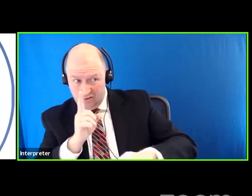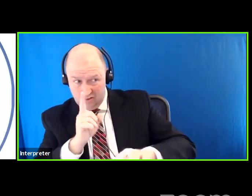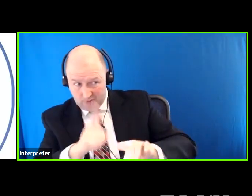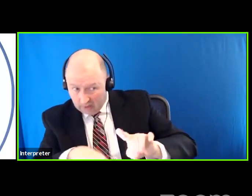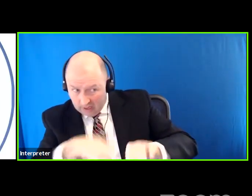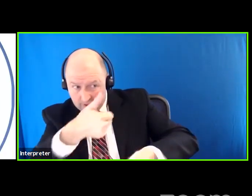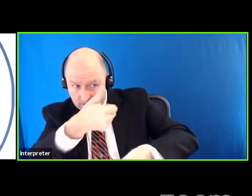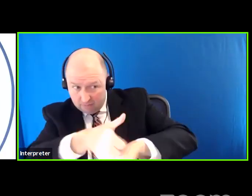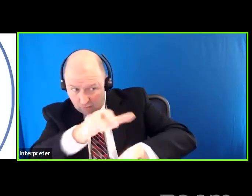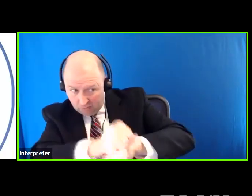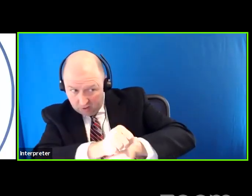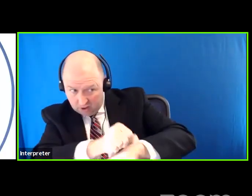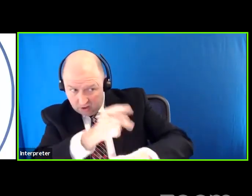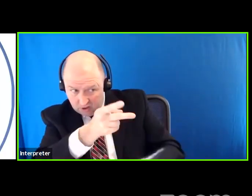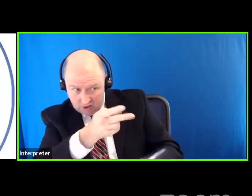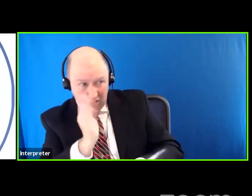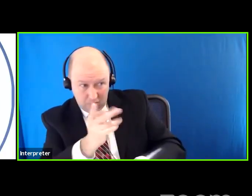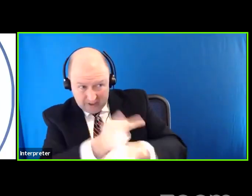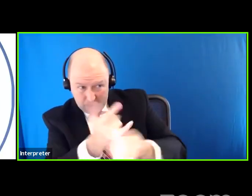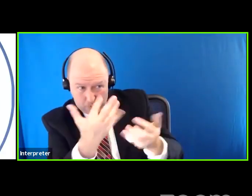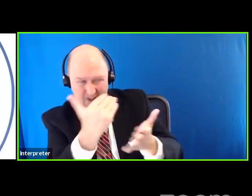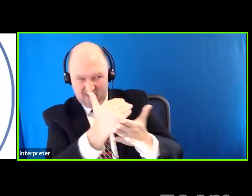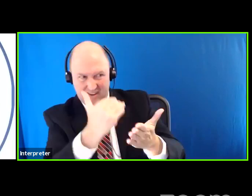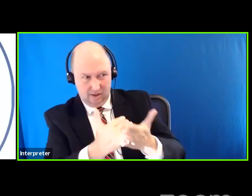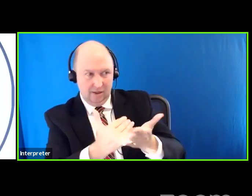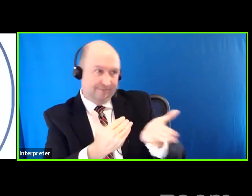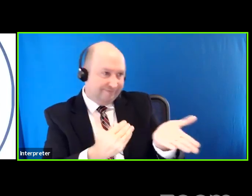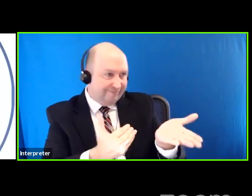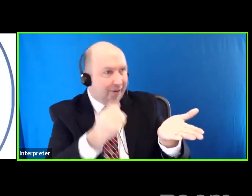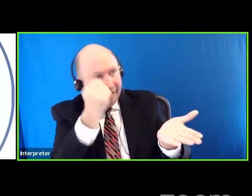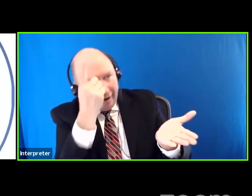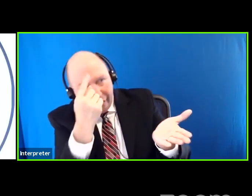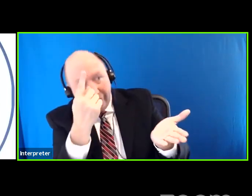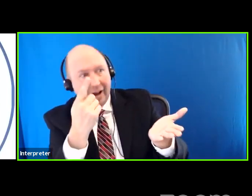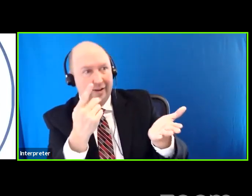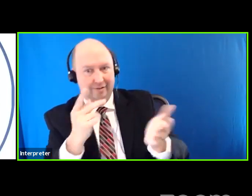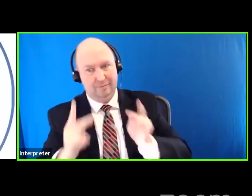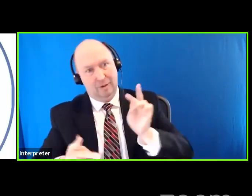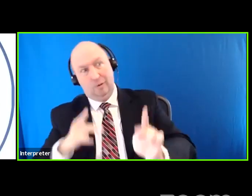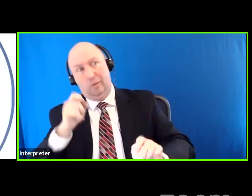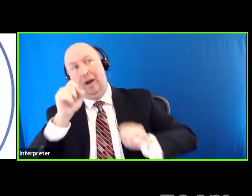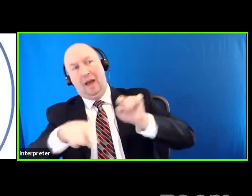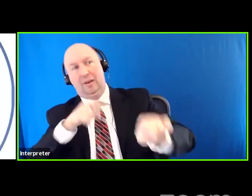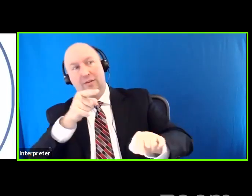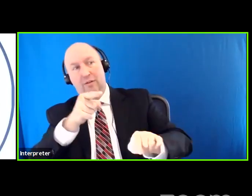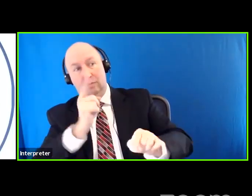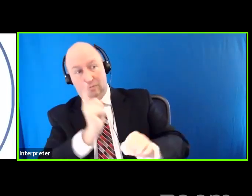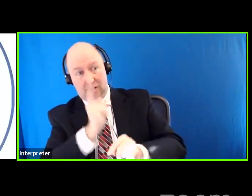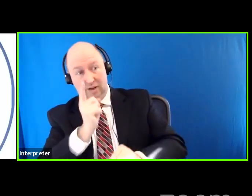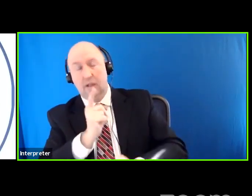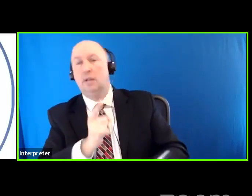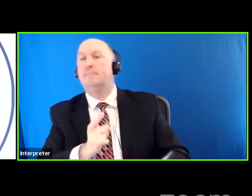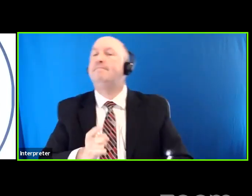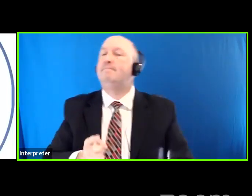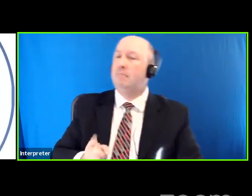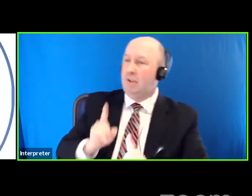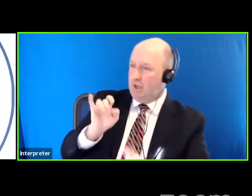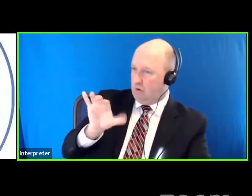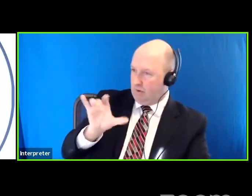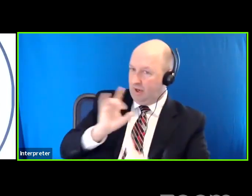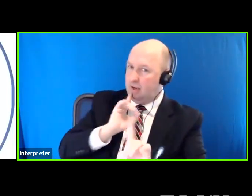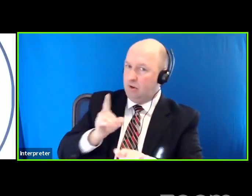appointment? So, Like, you can see where this is going to be something that they're going to ask. So again,